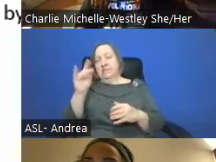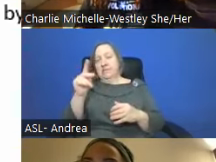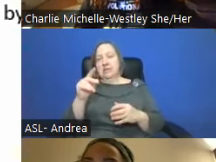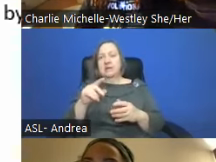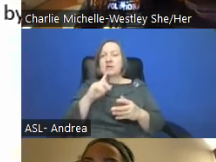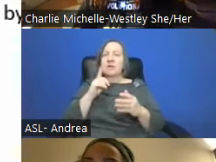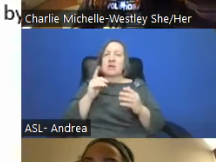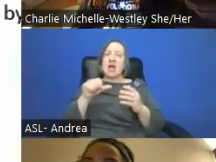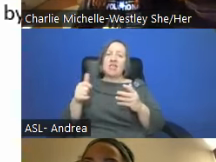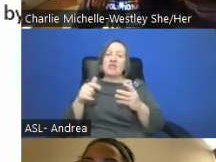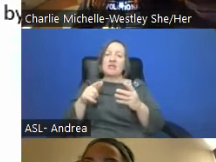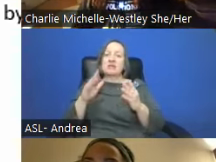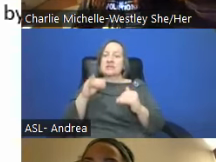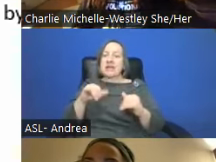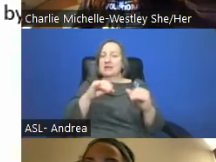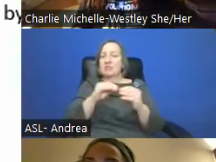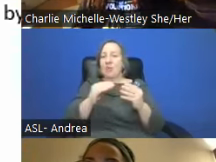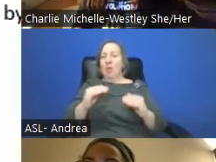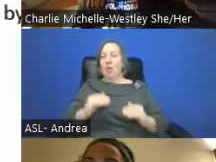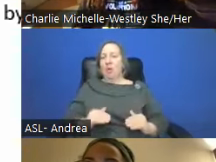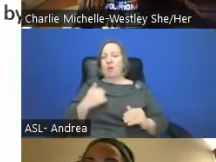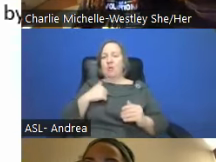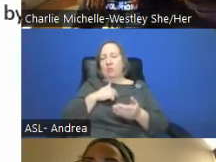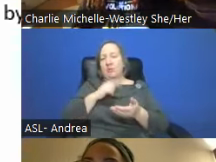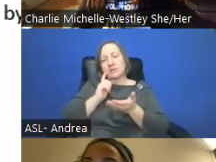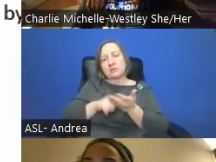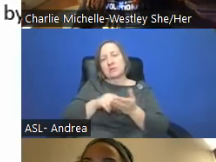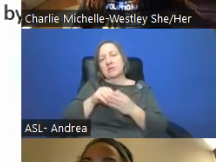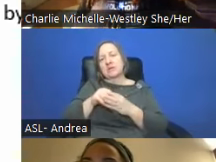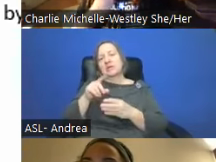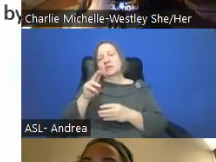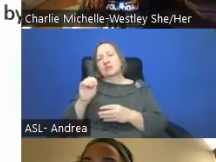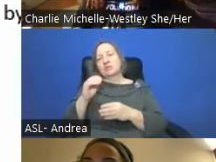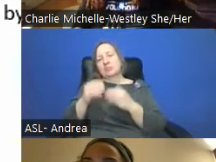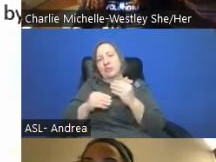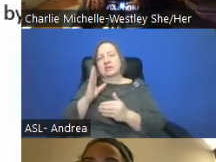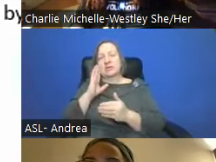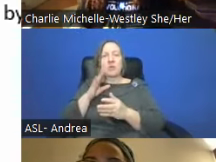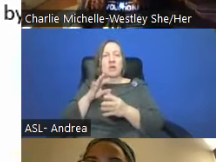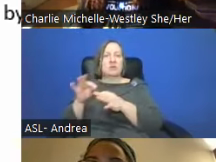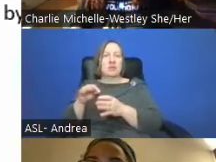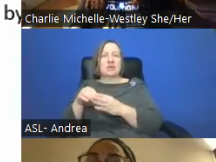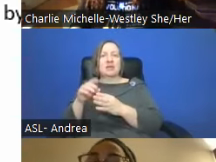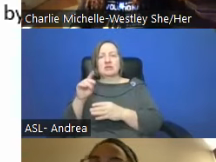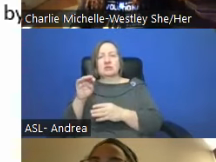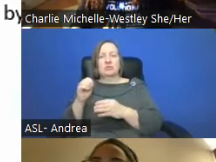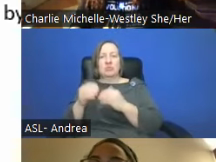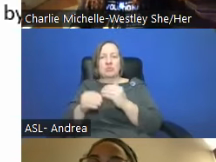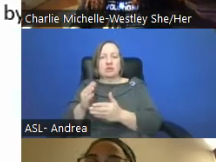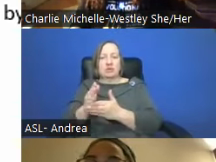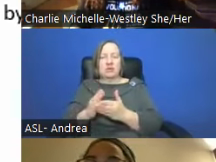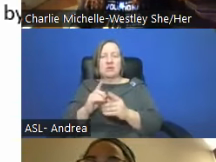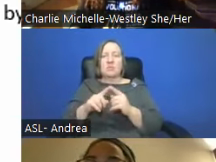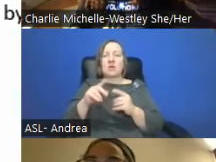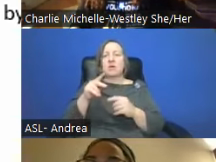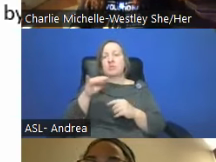which we came across in the due process. We'll get to in the due process section. But